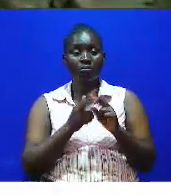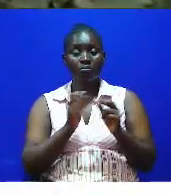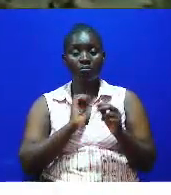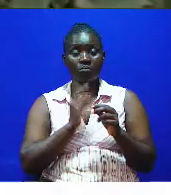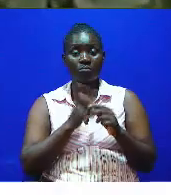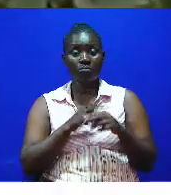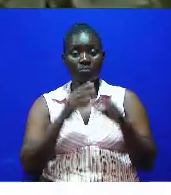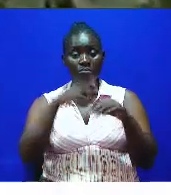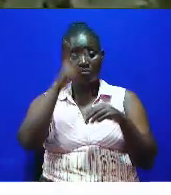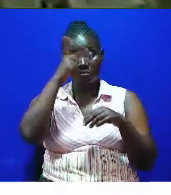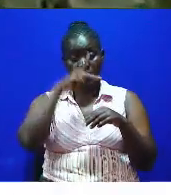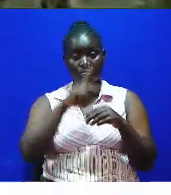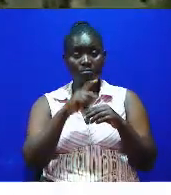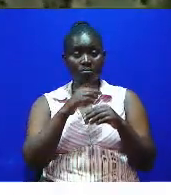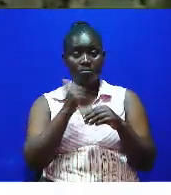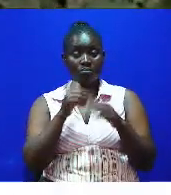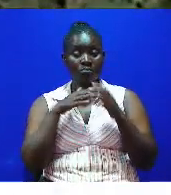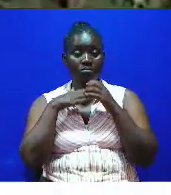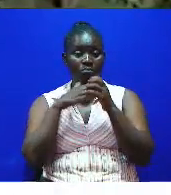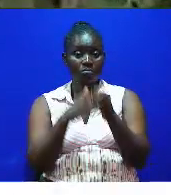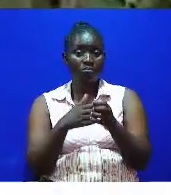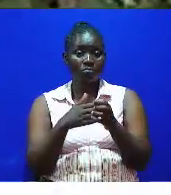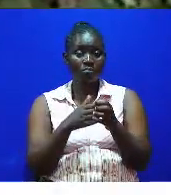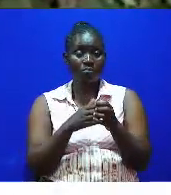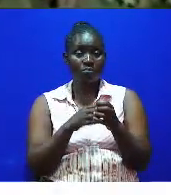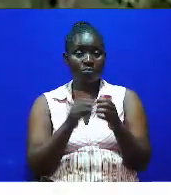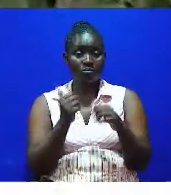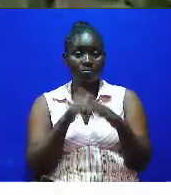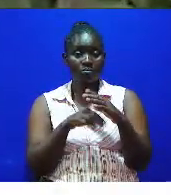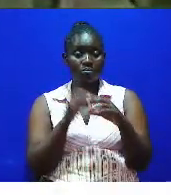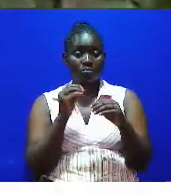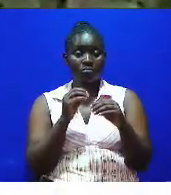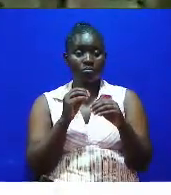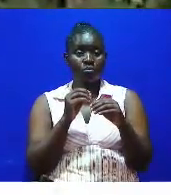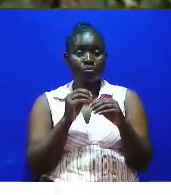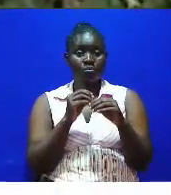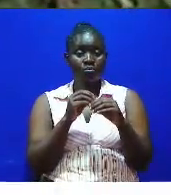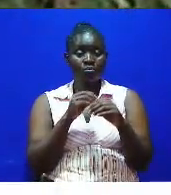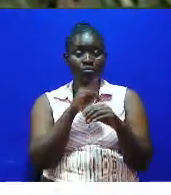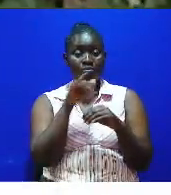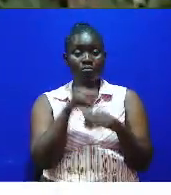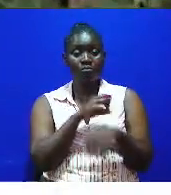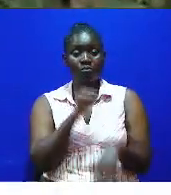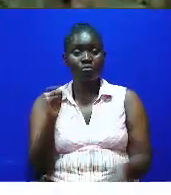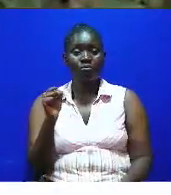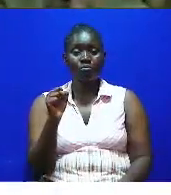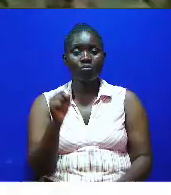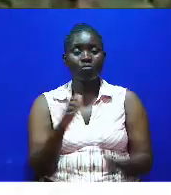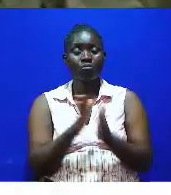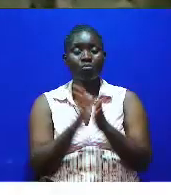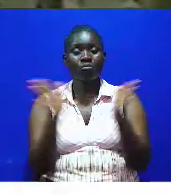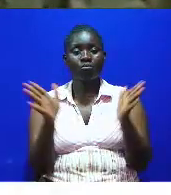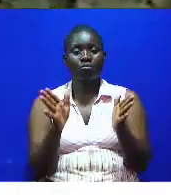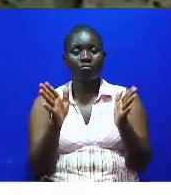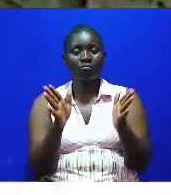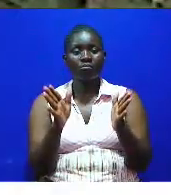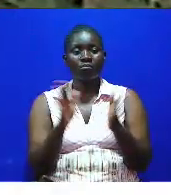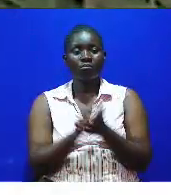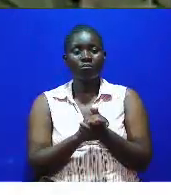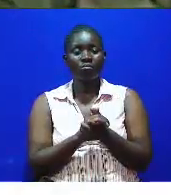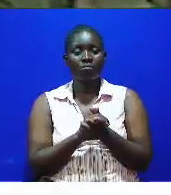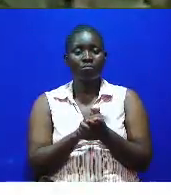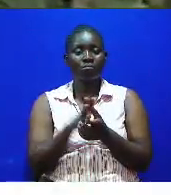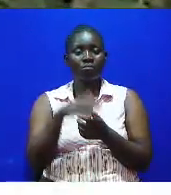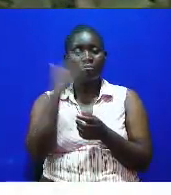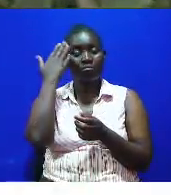abayibori nande ande munabarai abana abali ni junior school bali ni public junior schools kampanye ti